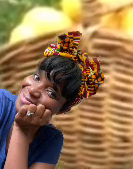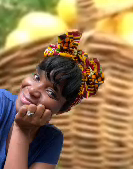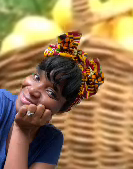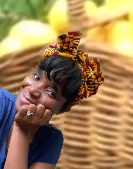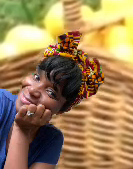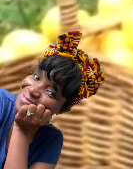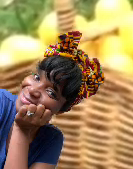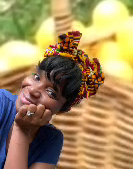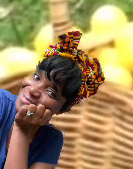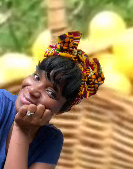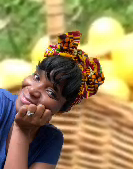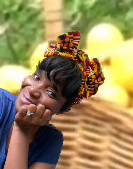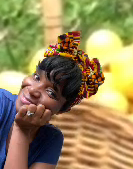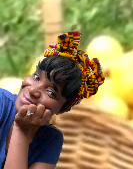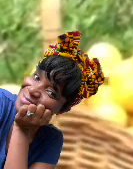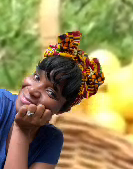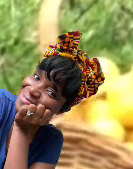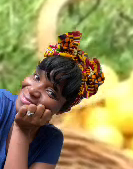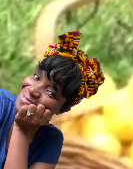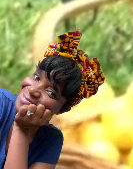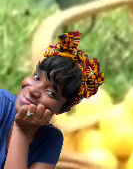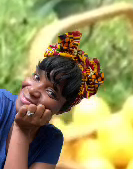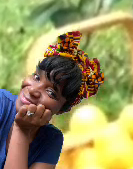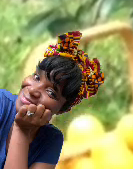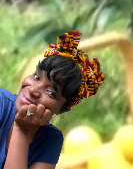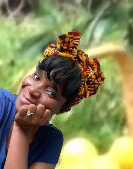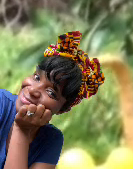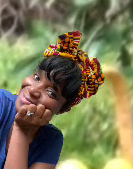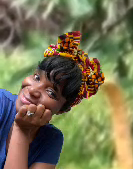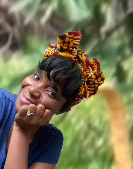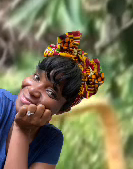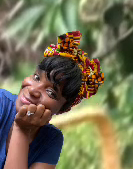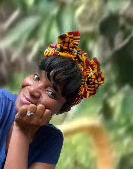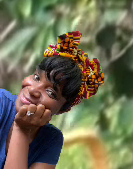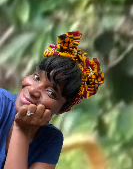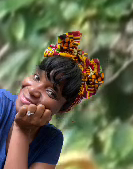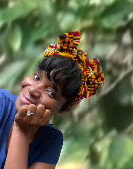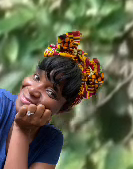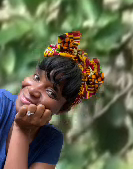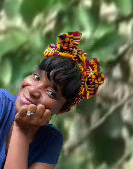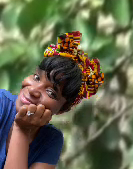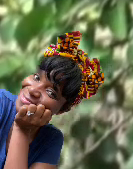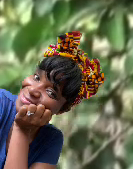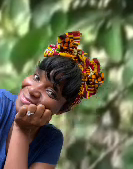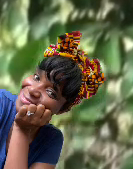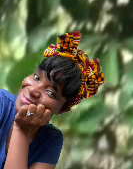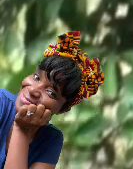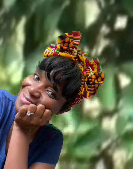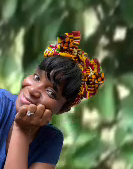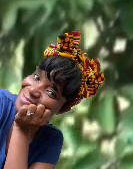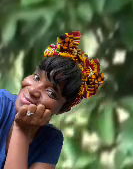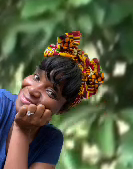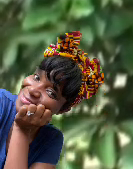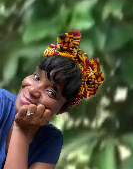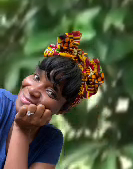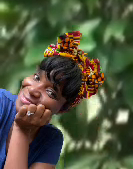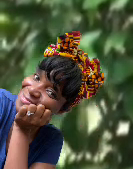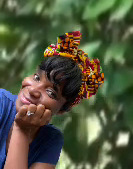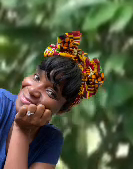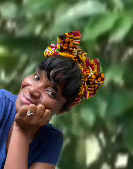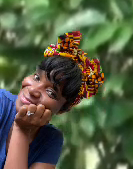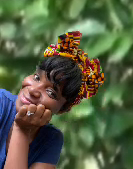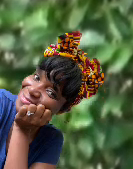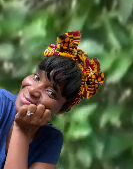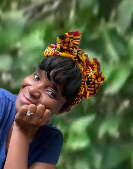you? They are amazing givers. Not only do they give shade, but they also bear so